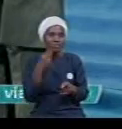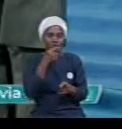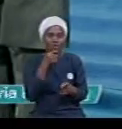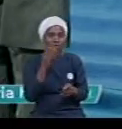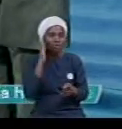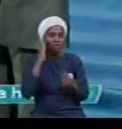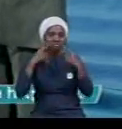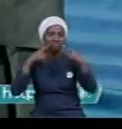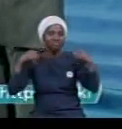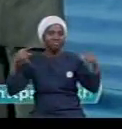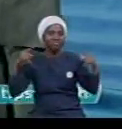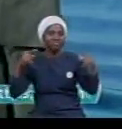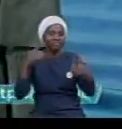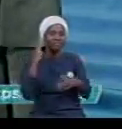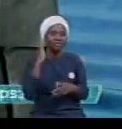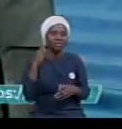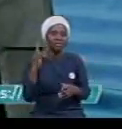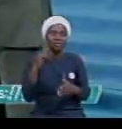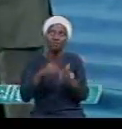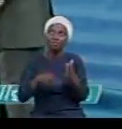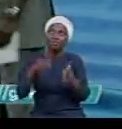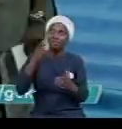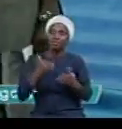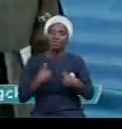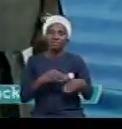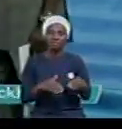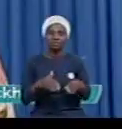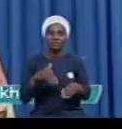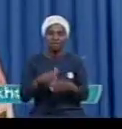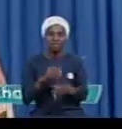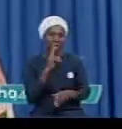the Lord has done in her life.